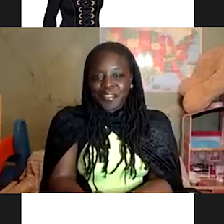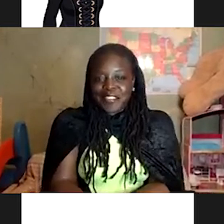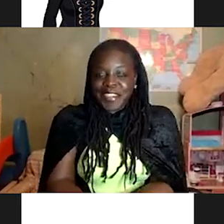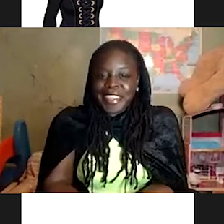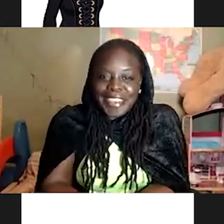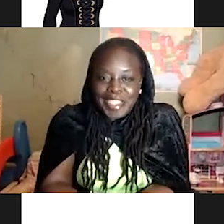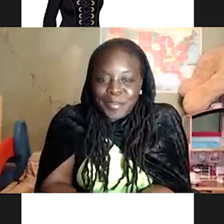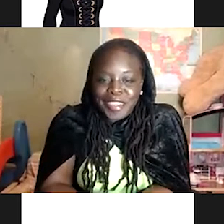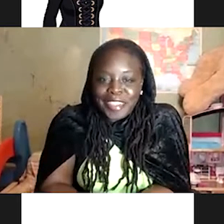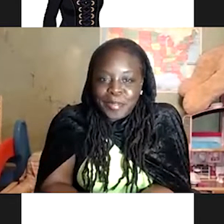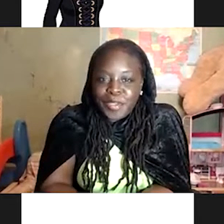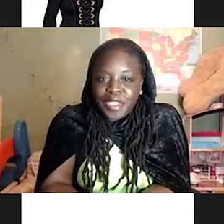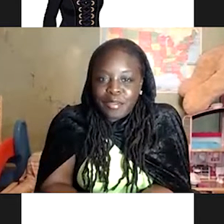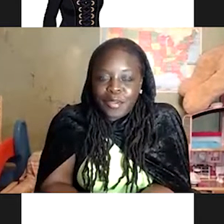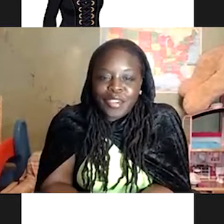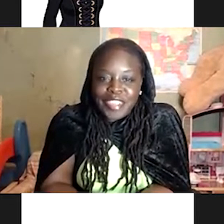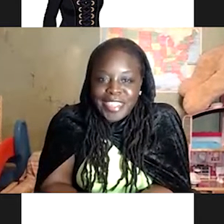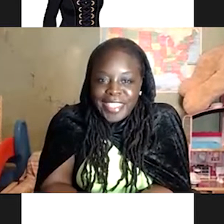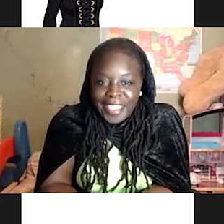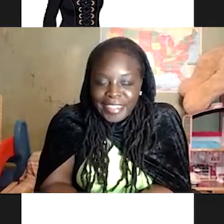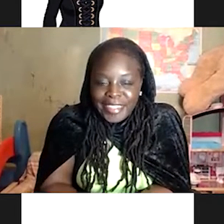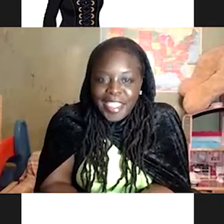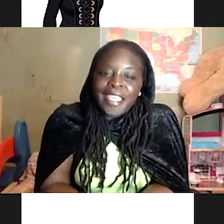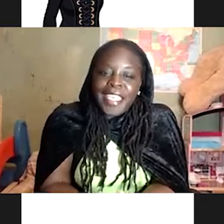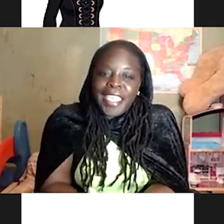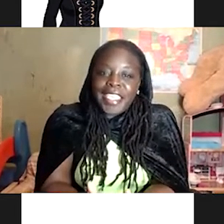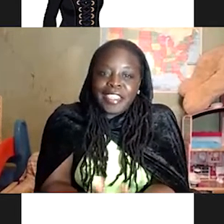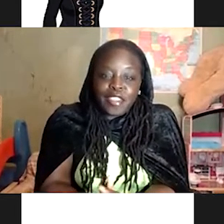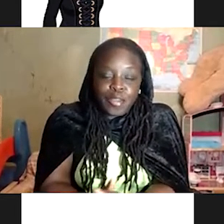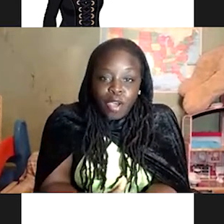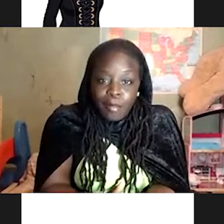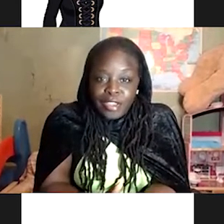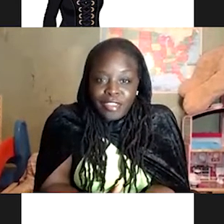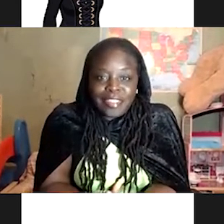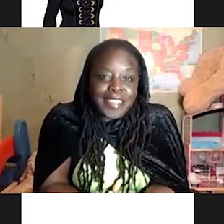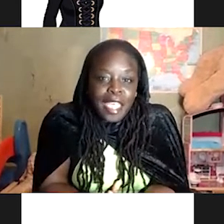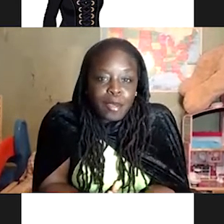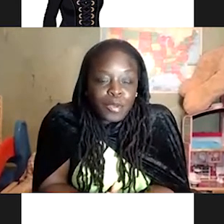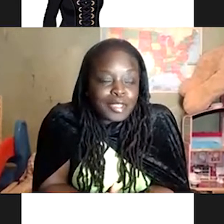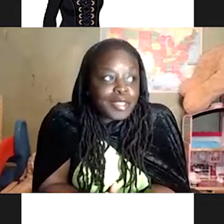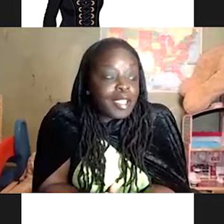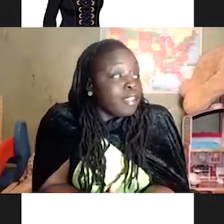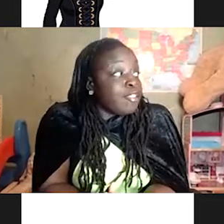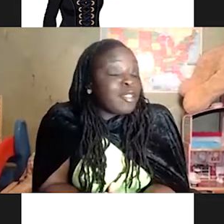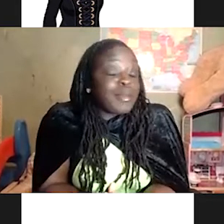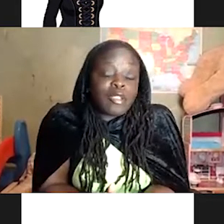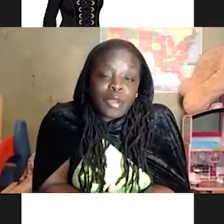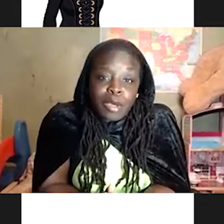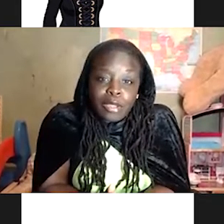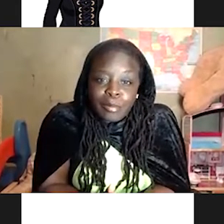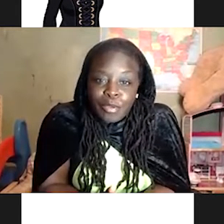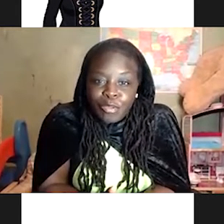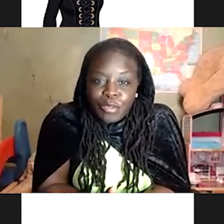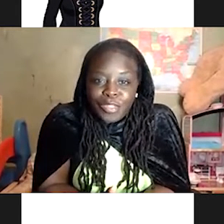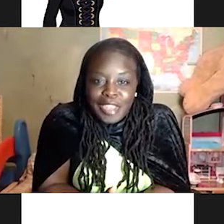your favorite neighborhood superhero, Chrissy X. And you caught me just as I was just about to go